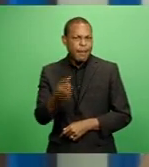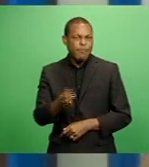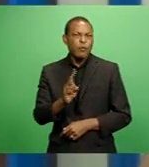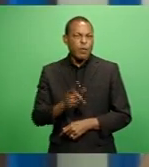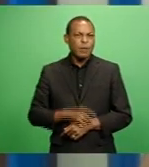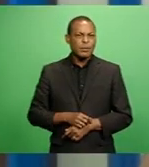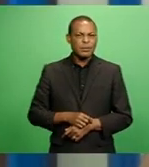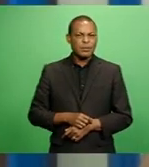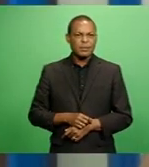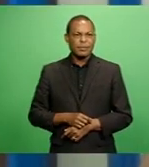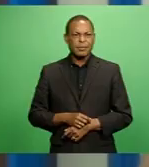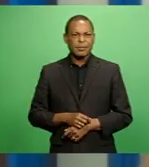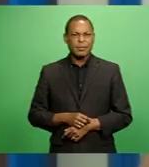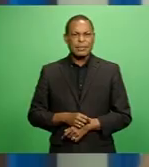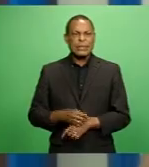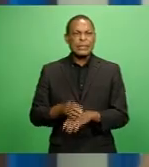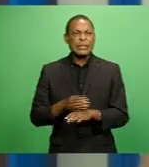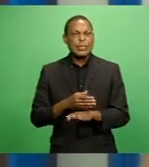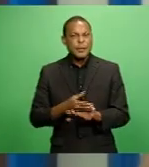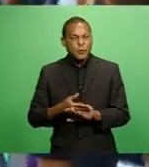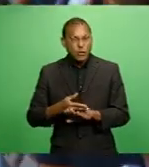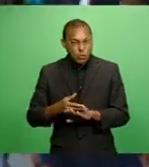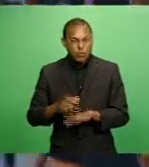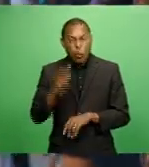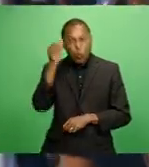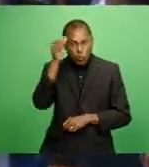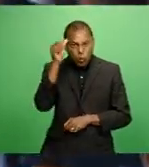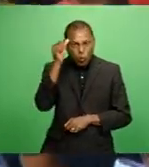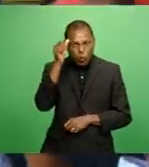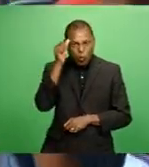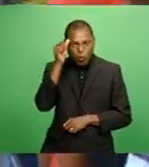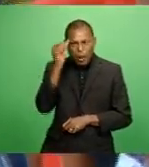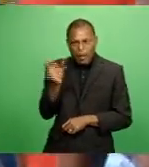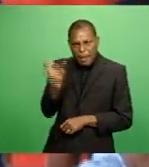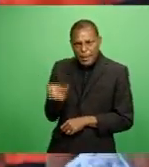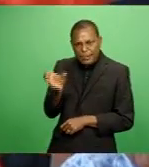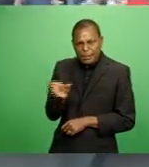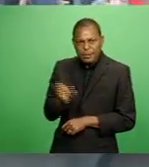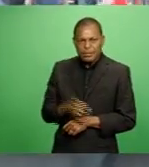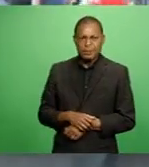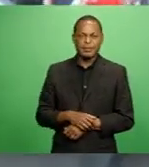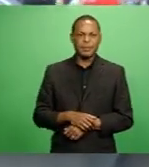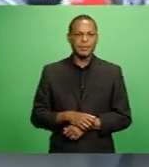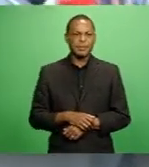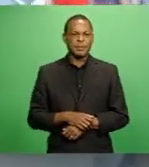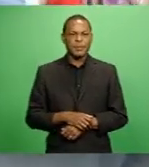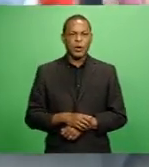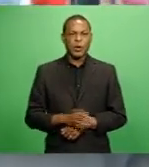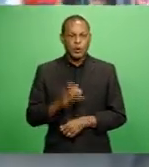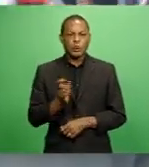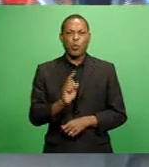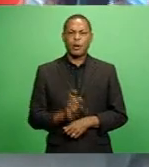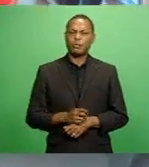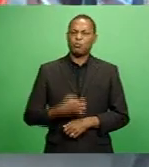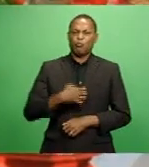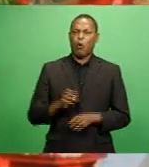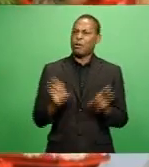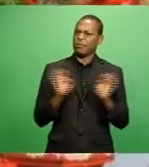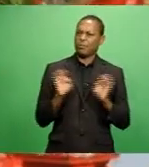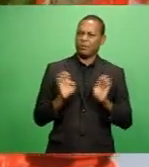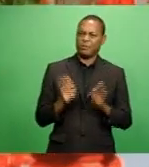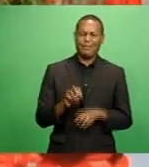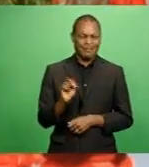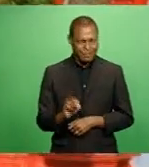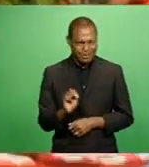survivor knew the perpetrator. There is a general consensus that more urgency is needed from